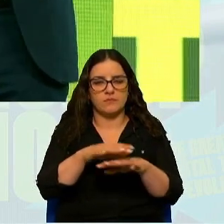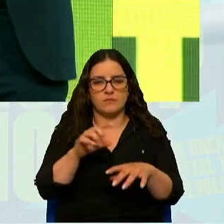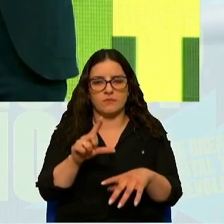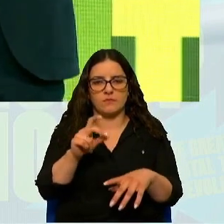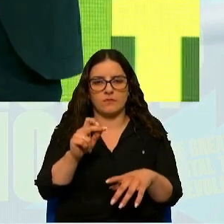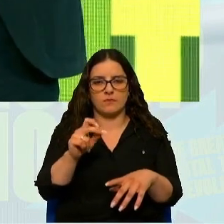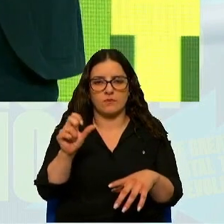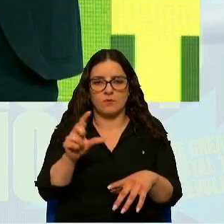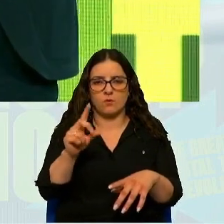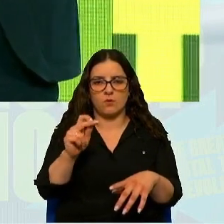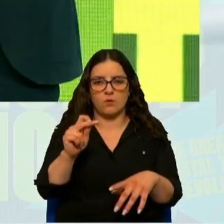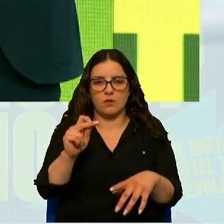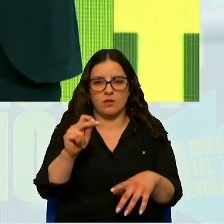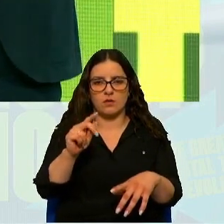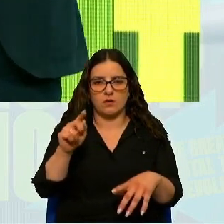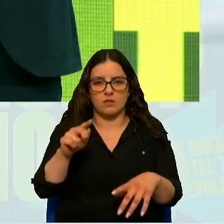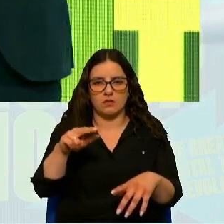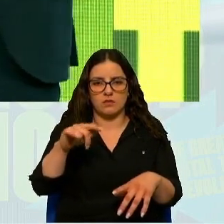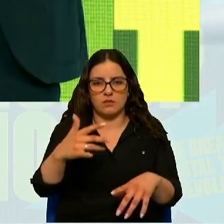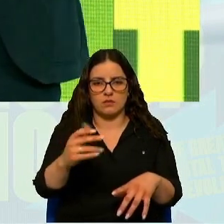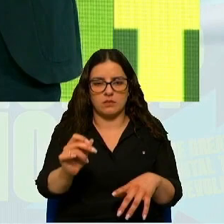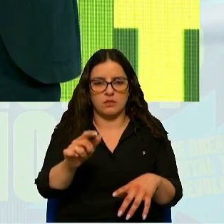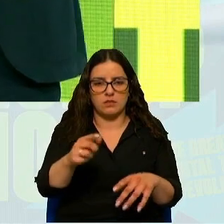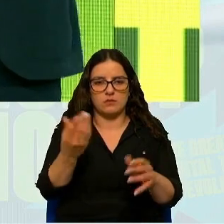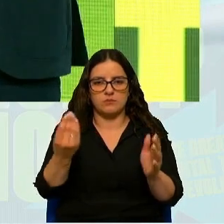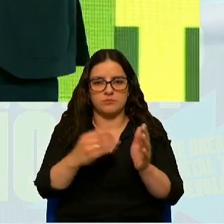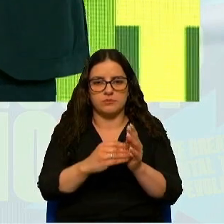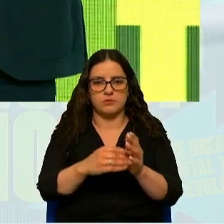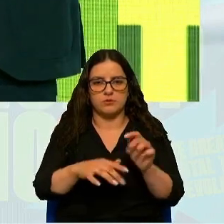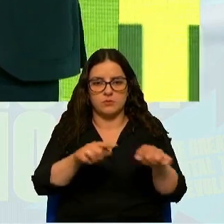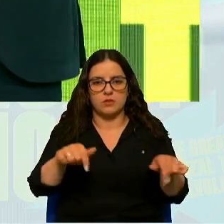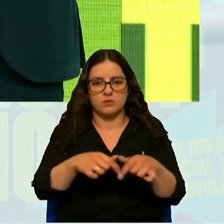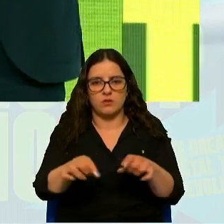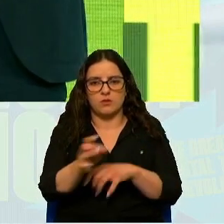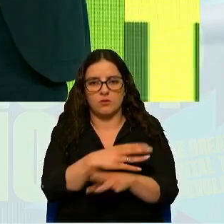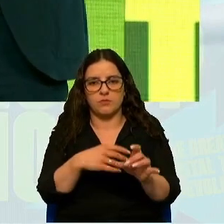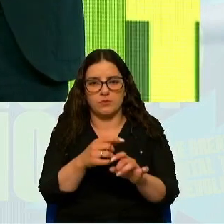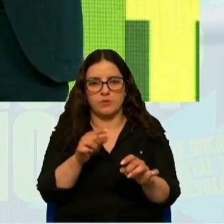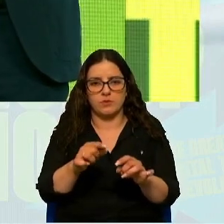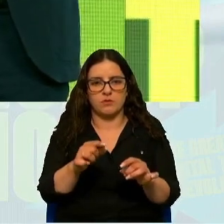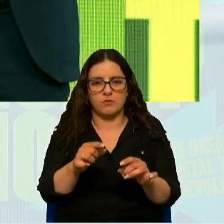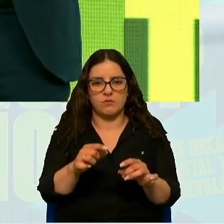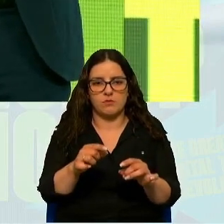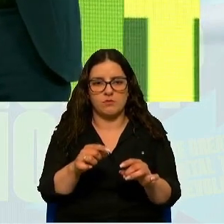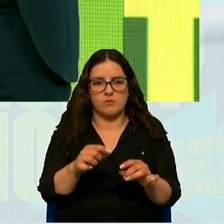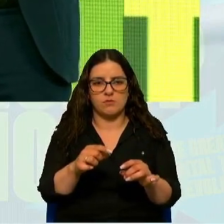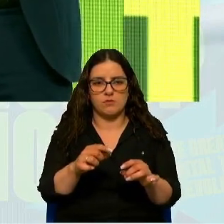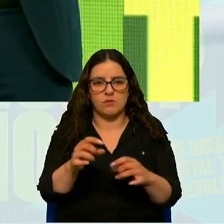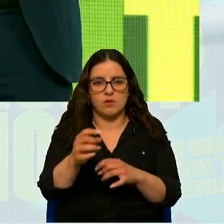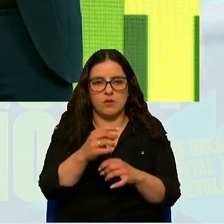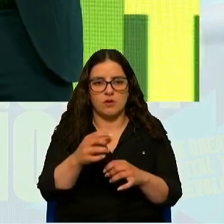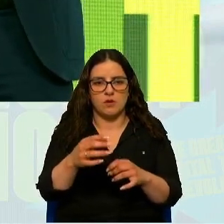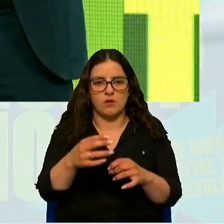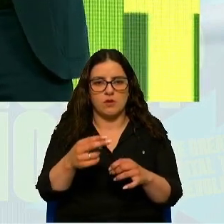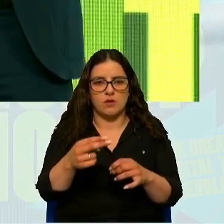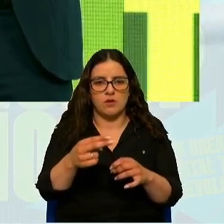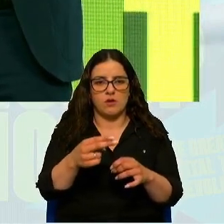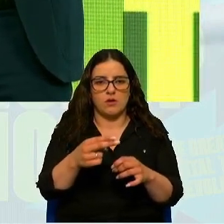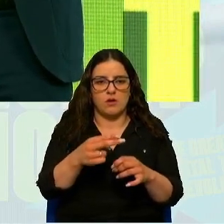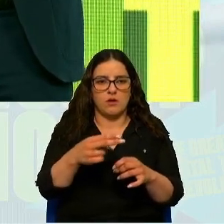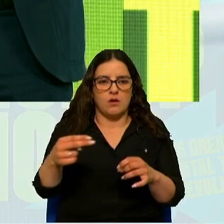quantum network which is being installed in the European space. The EuroKCI